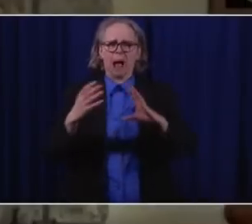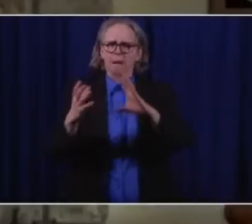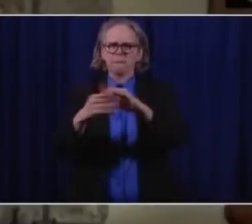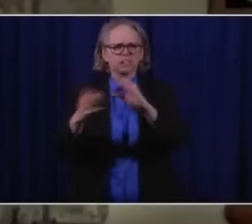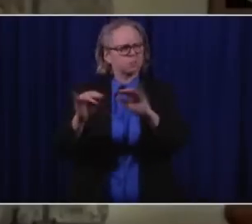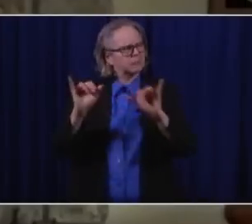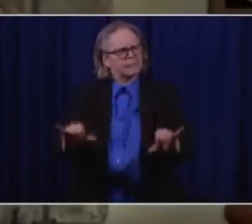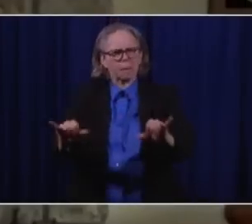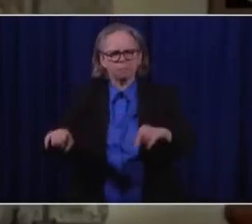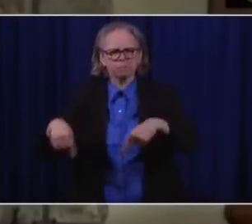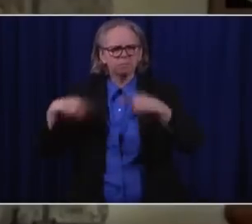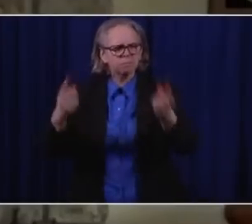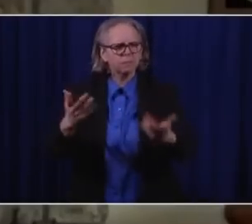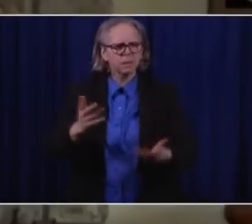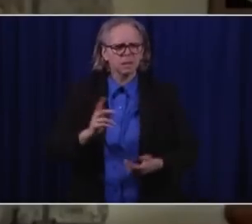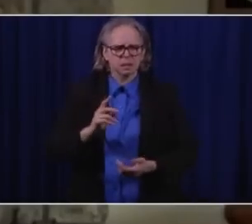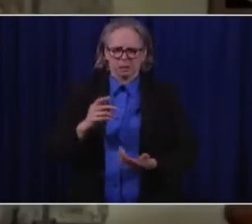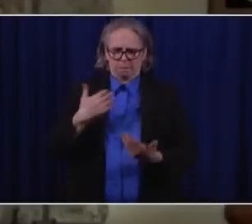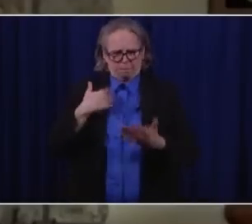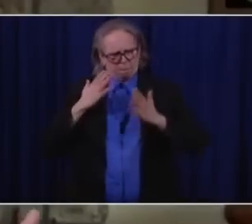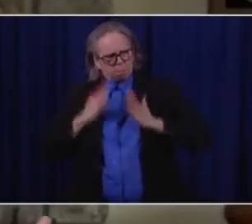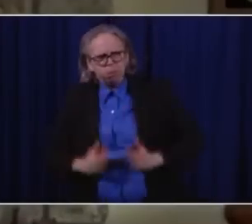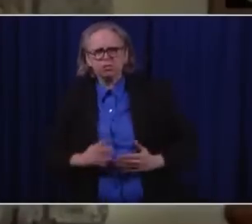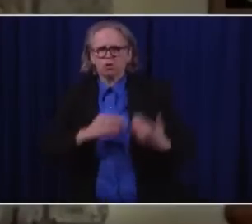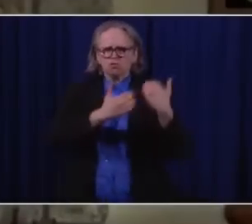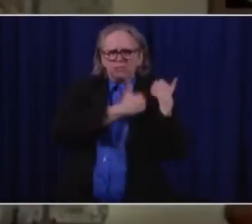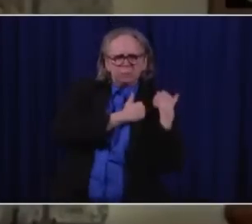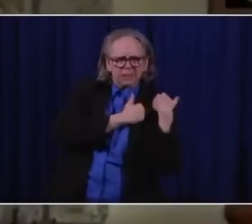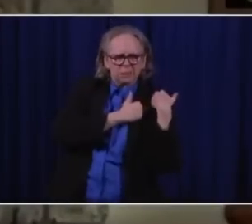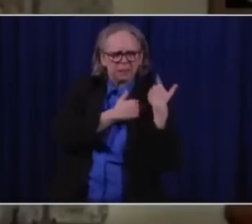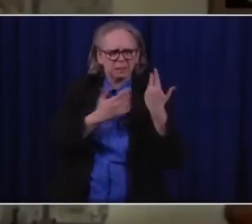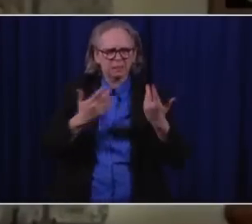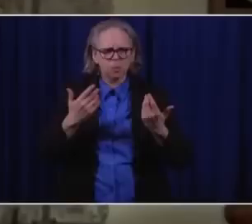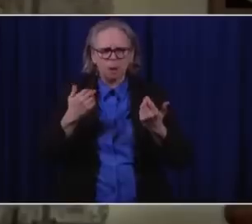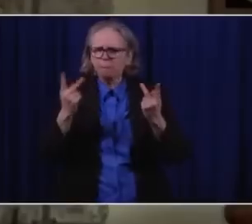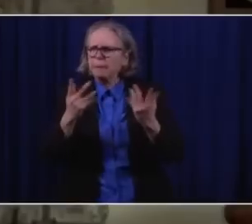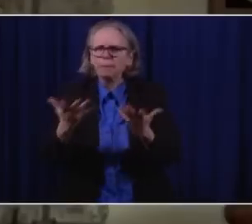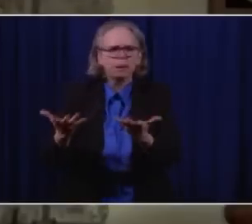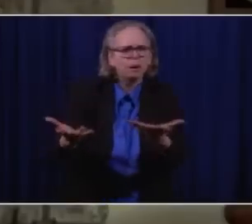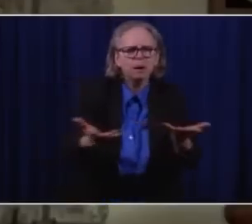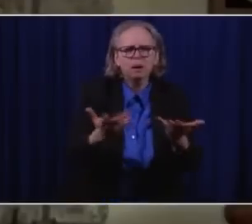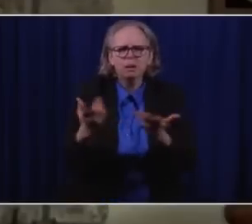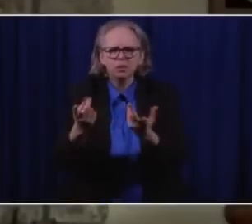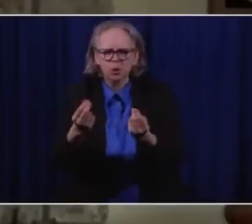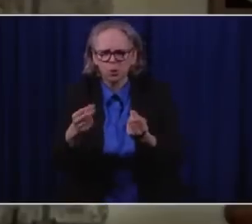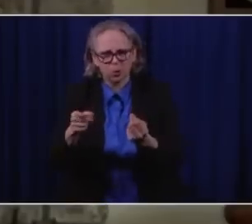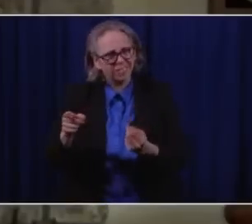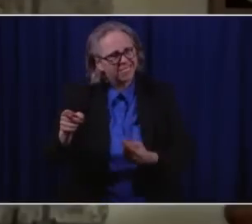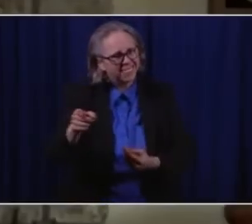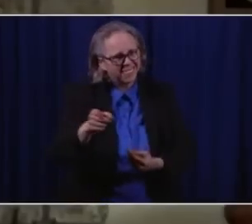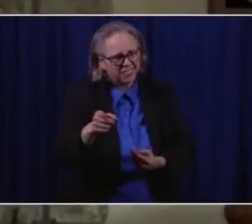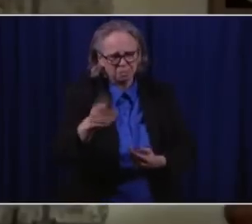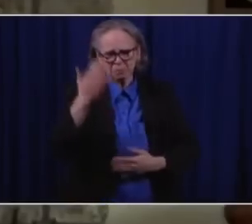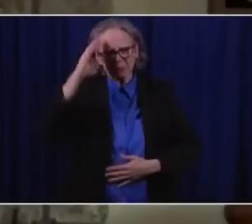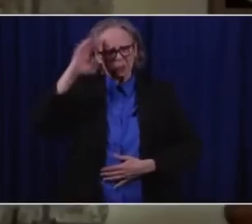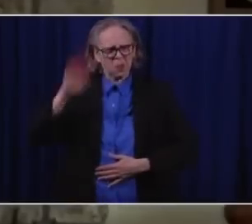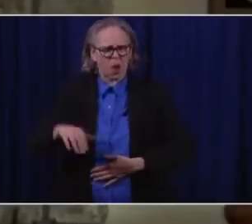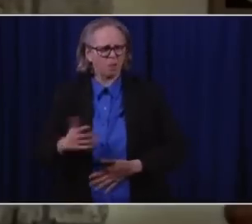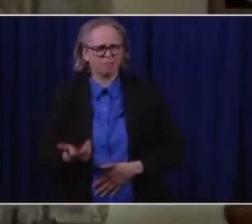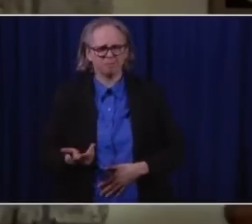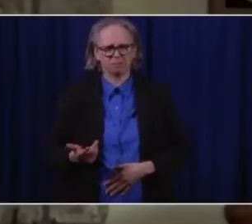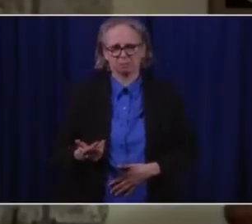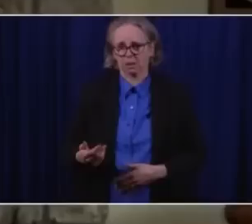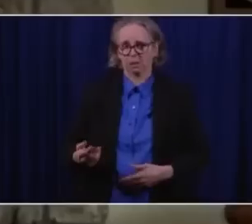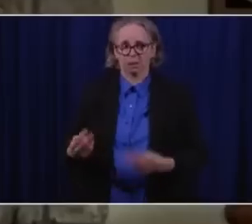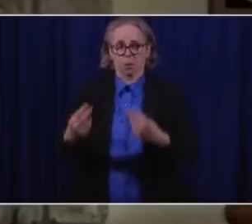what people do. And I'll tell you, I know that not everybody sits at home and watches these press conferences, but listening to the